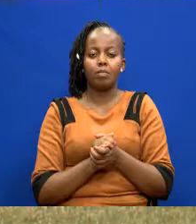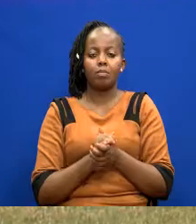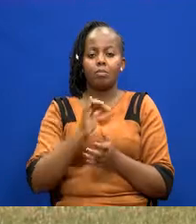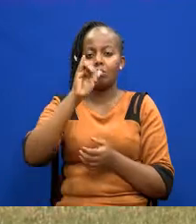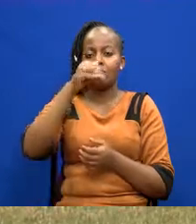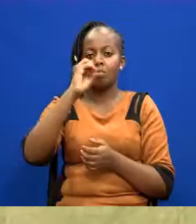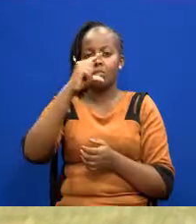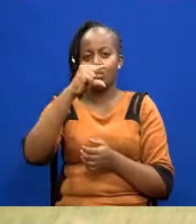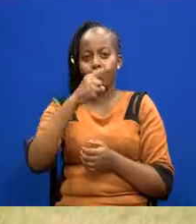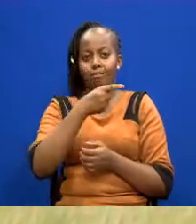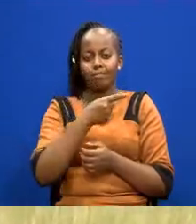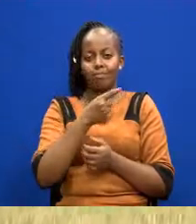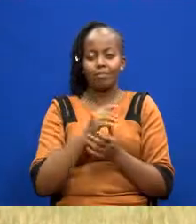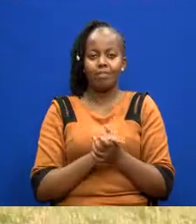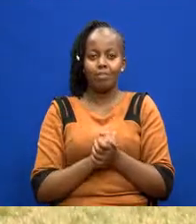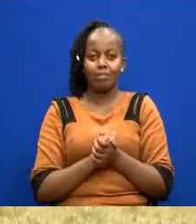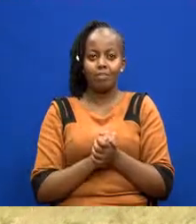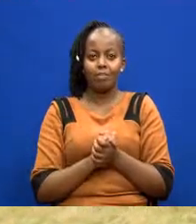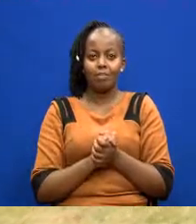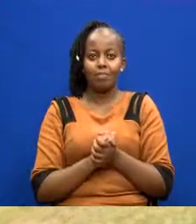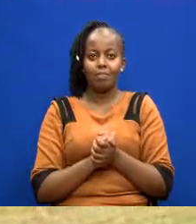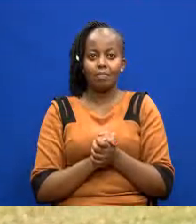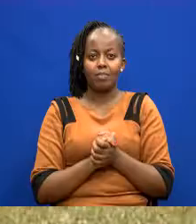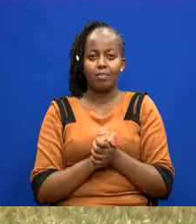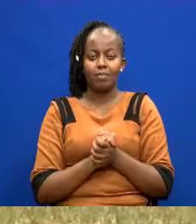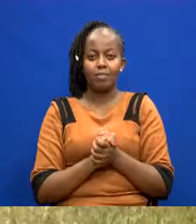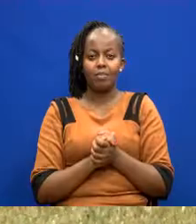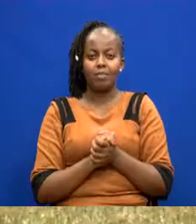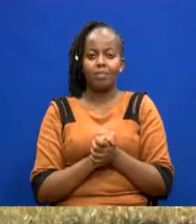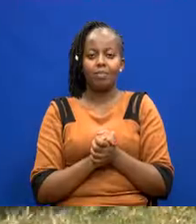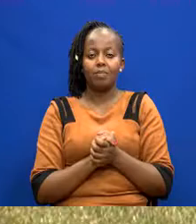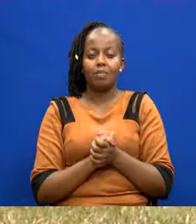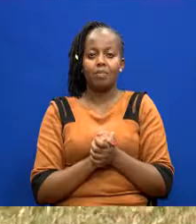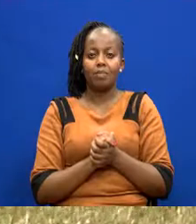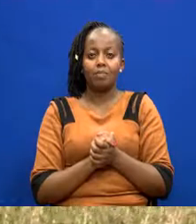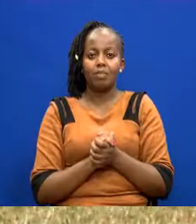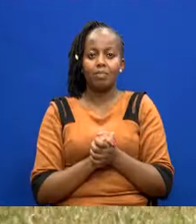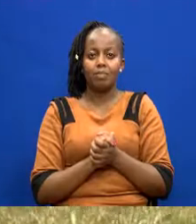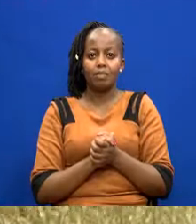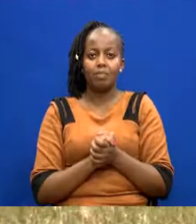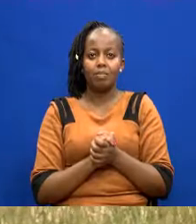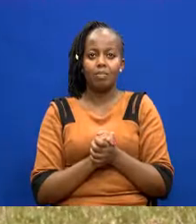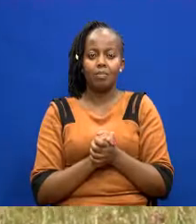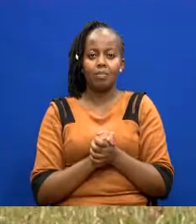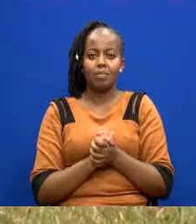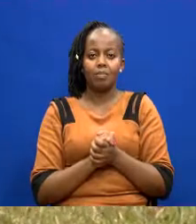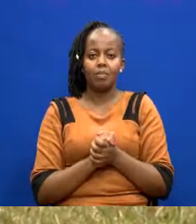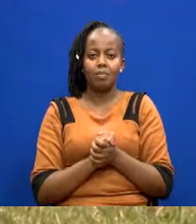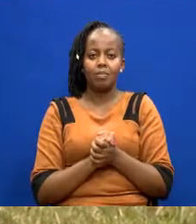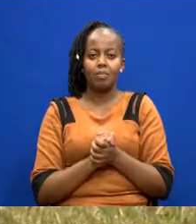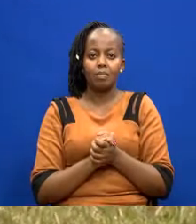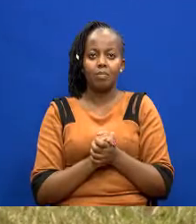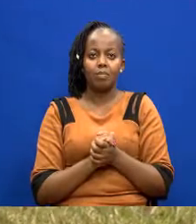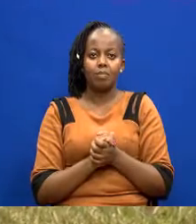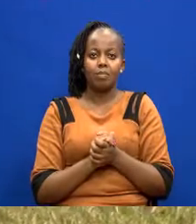Let's jog a little. Clockwise direction, rotate your feet. Clockwise direction, rotate your feet. Clockwise